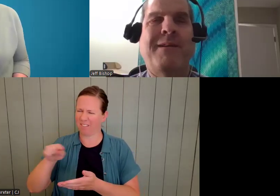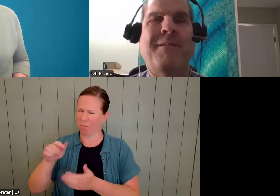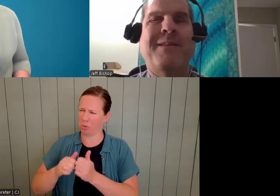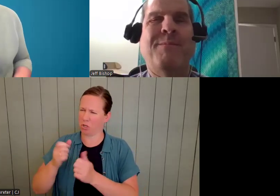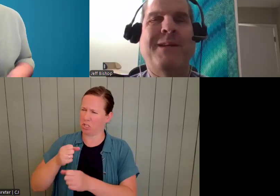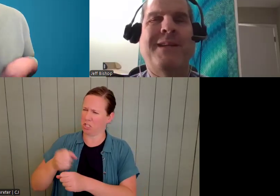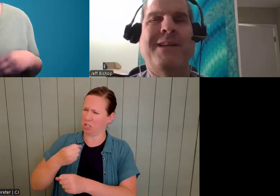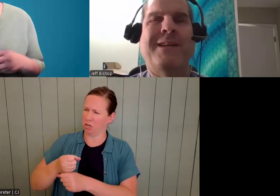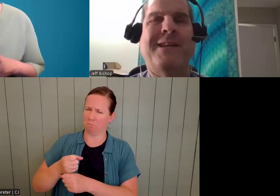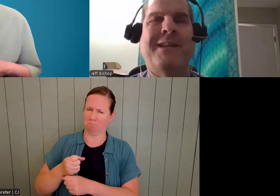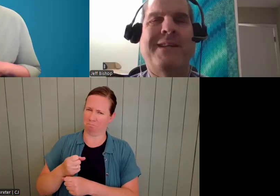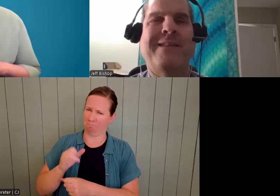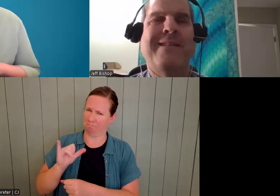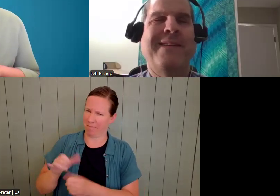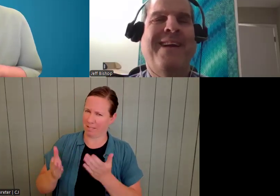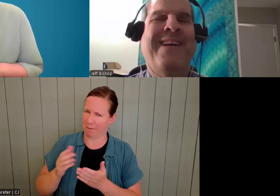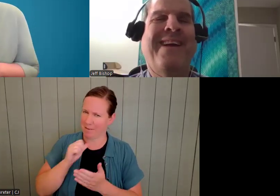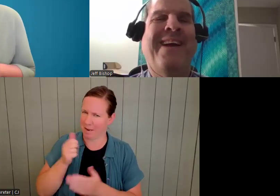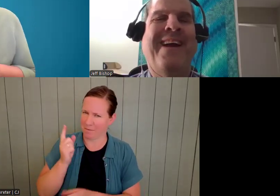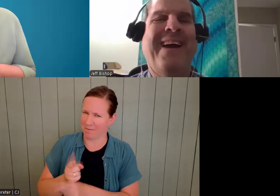days, but